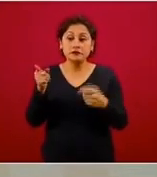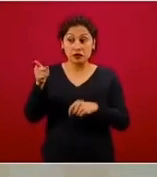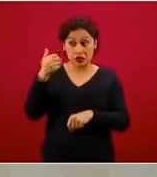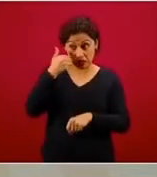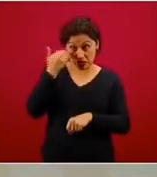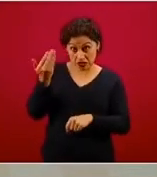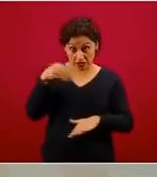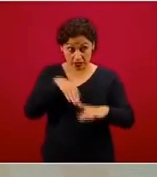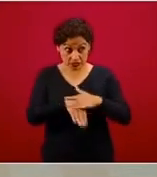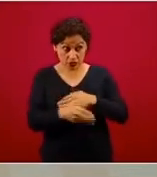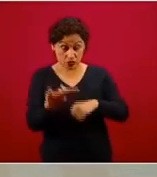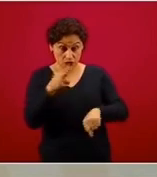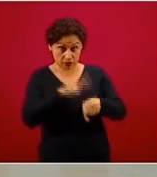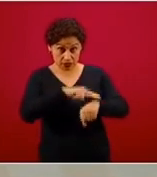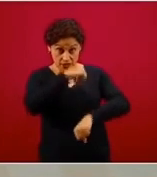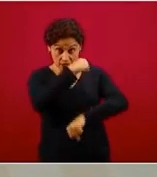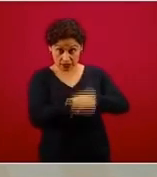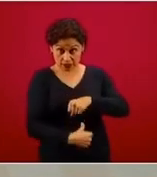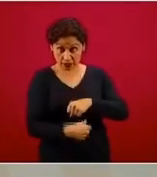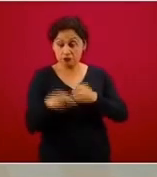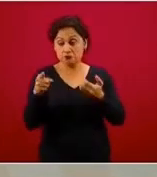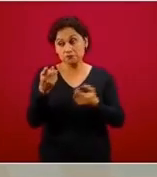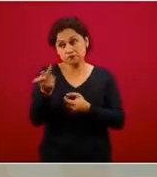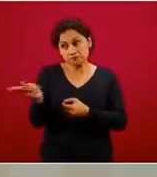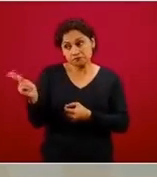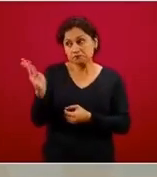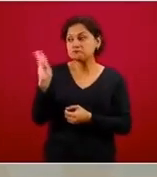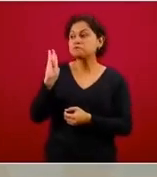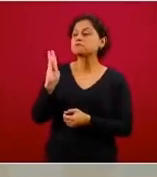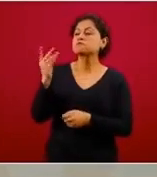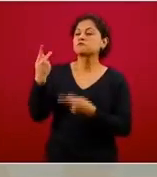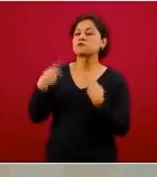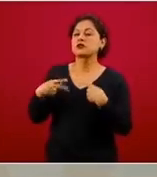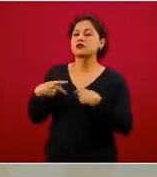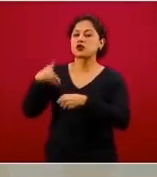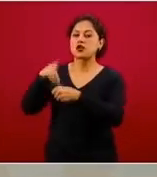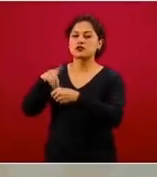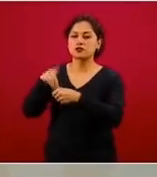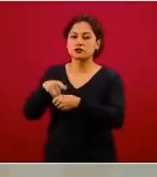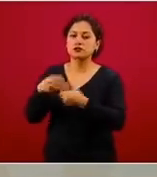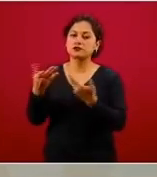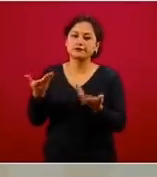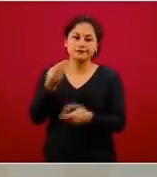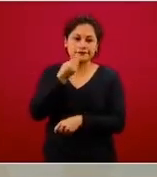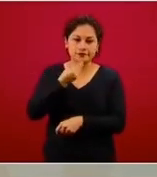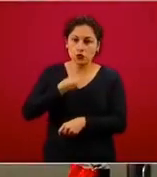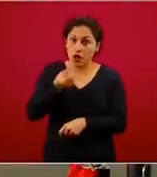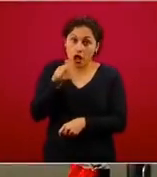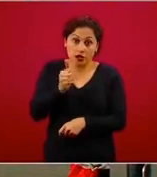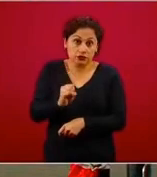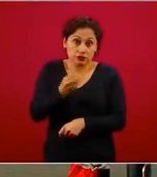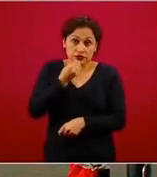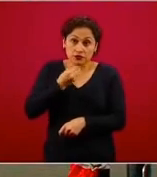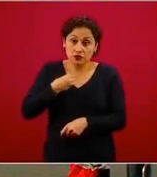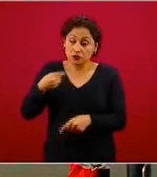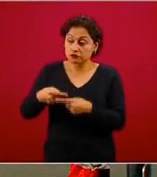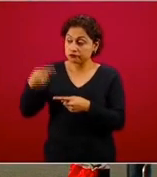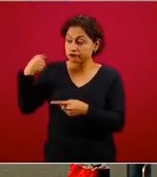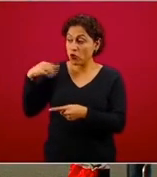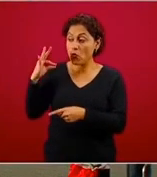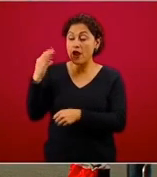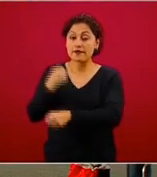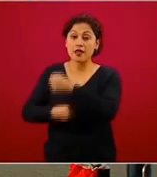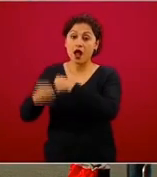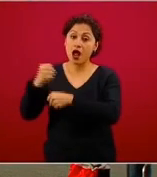convenient, but we try to condition people in hospitals to donate in a practical way. For